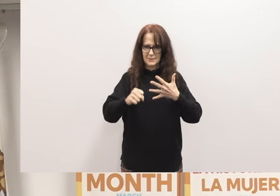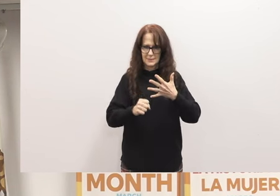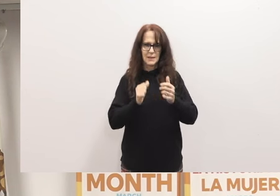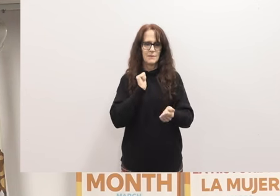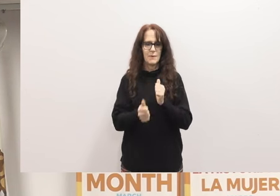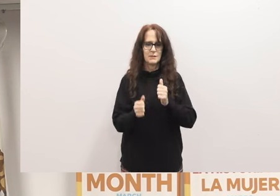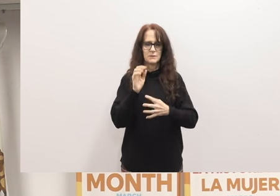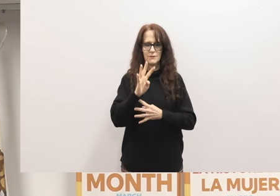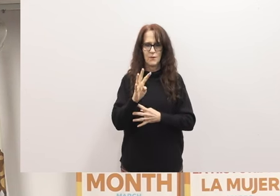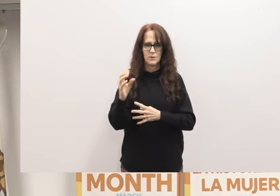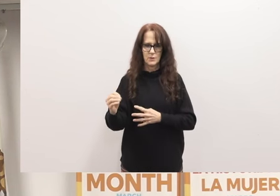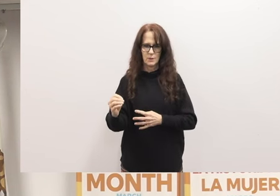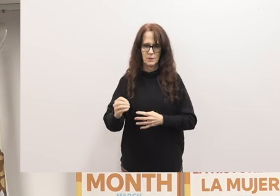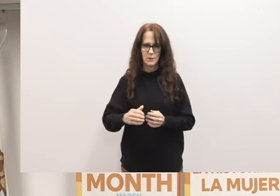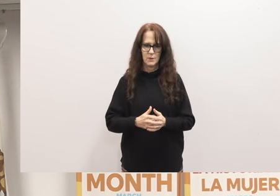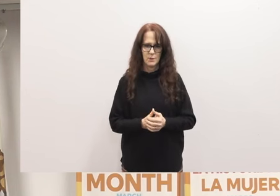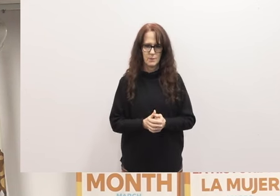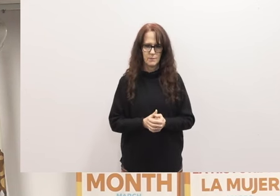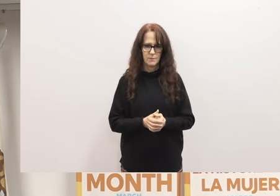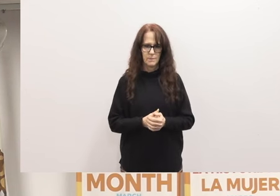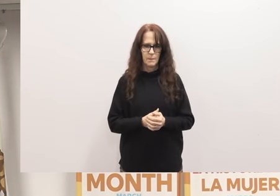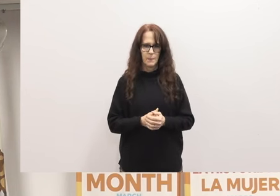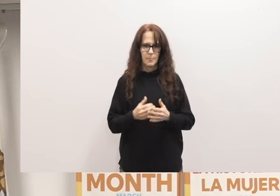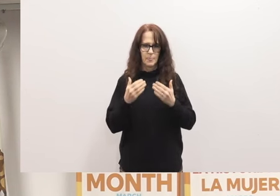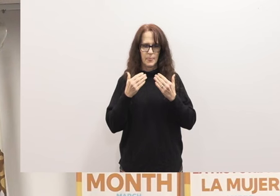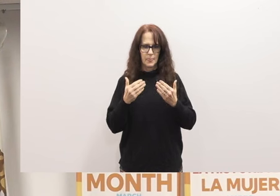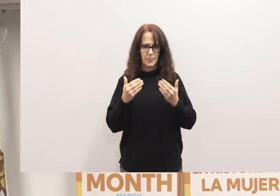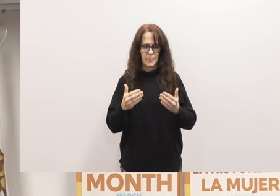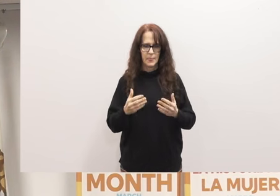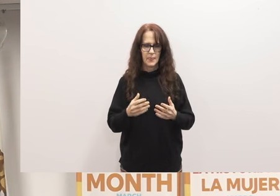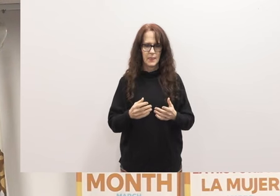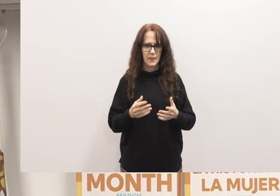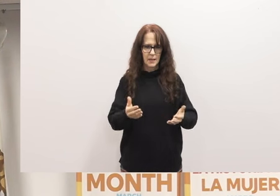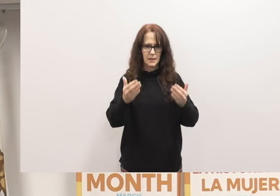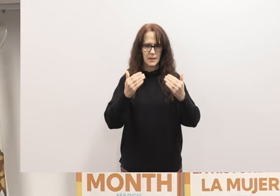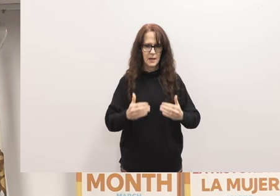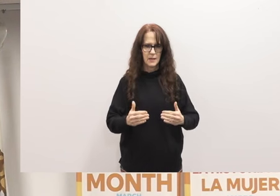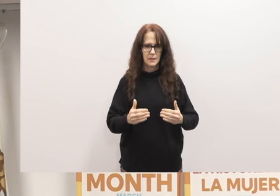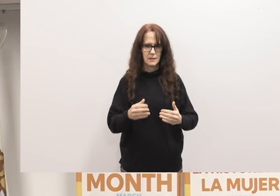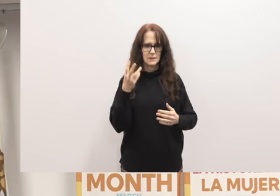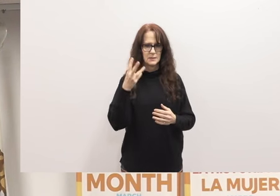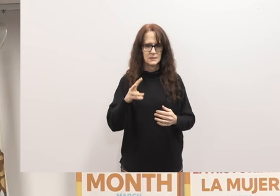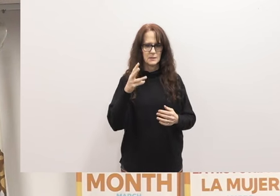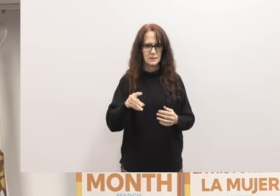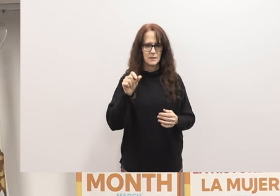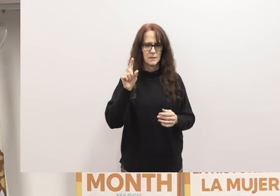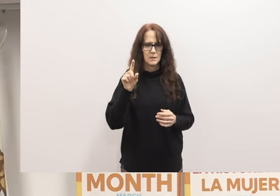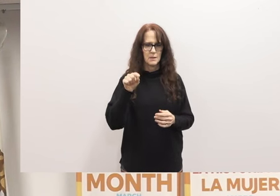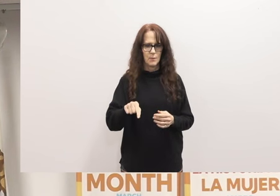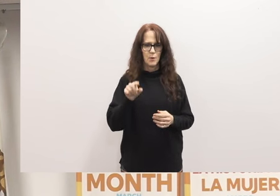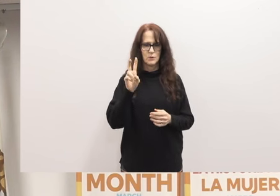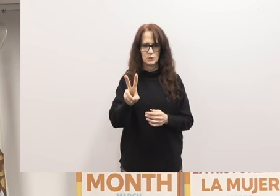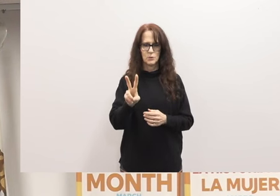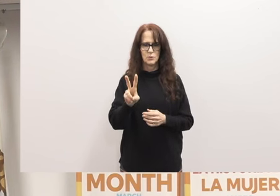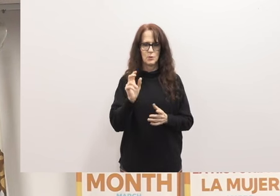That passes 4-0. Thank you. Next, we have item 16.2, approval of compensation